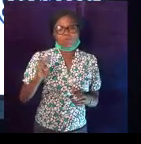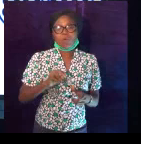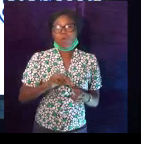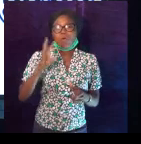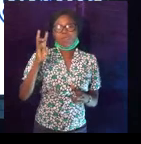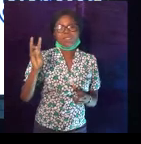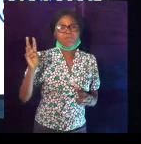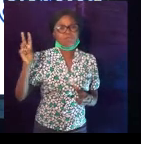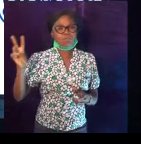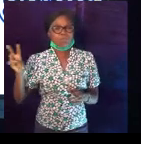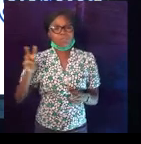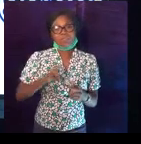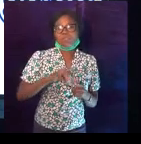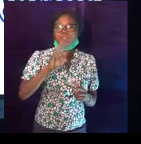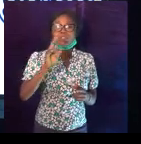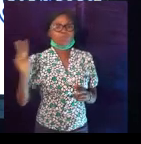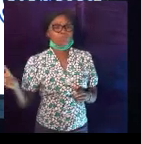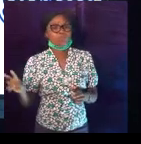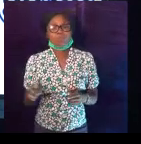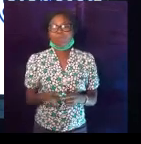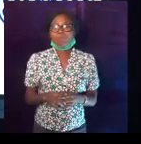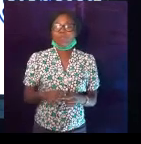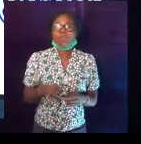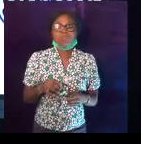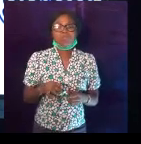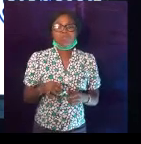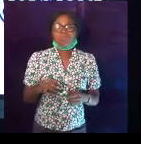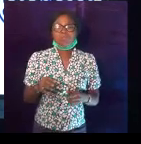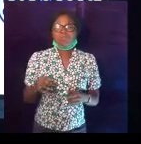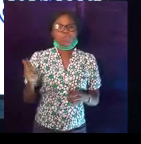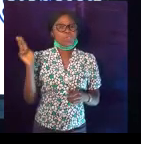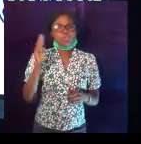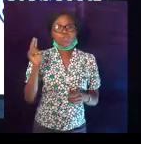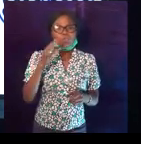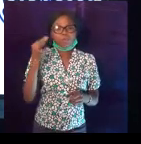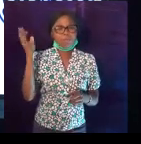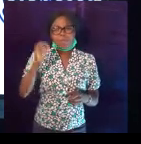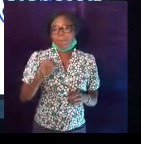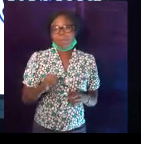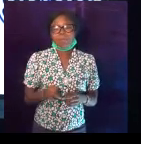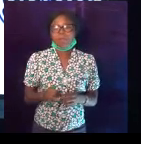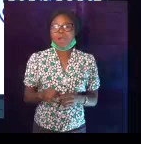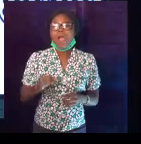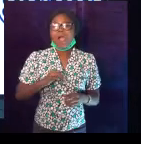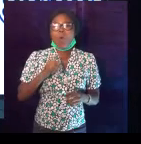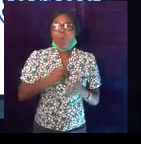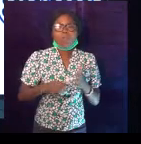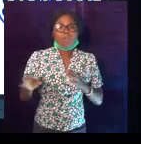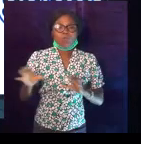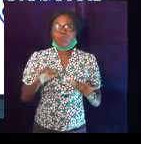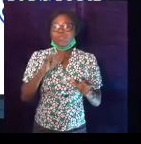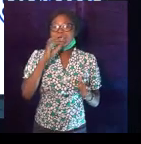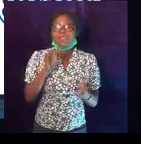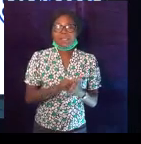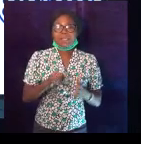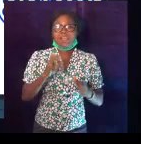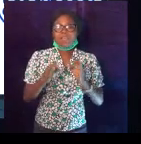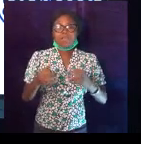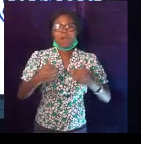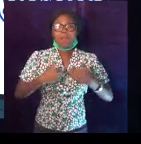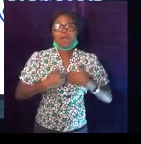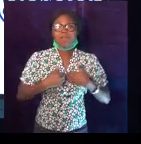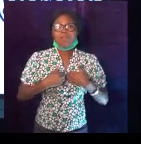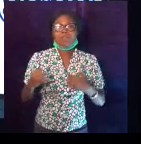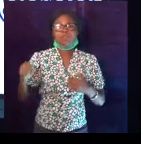72? Is it 62, 72? All right. So neither of them is the median actually. But what I'm going to do is that if